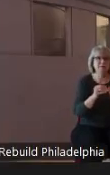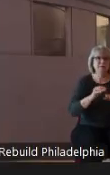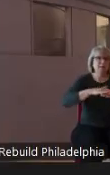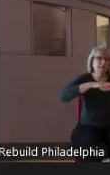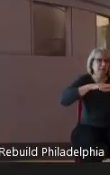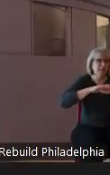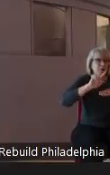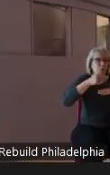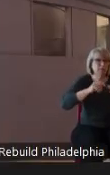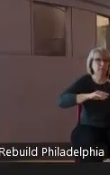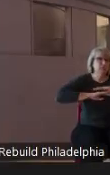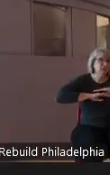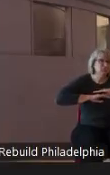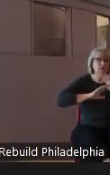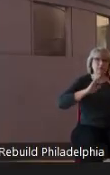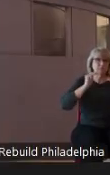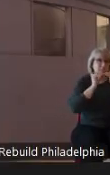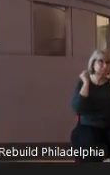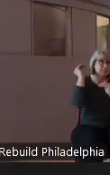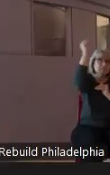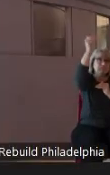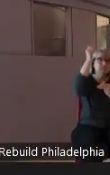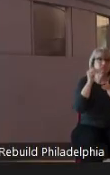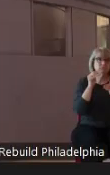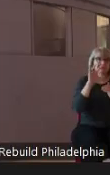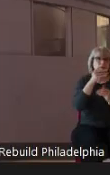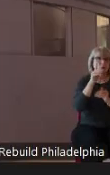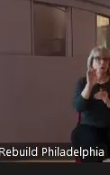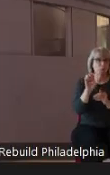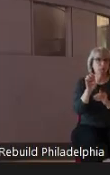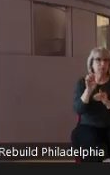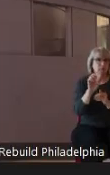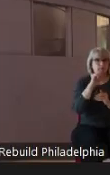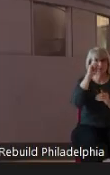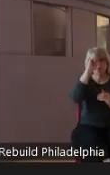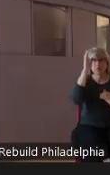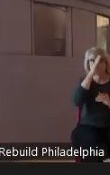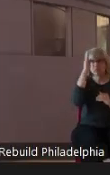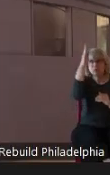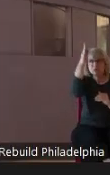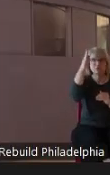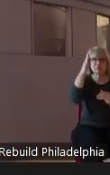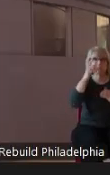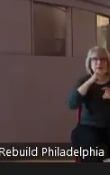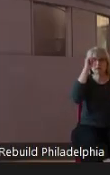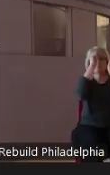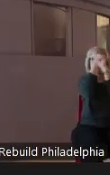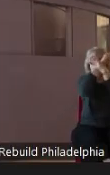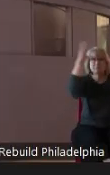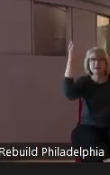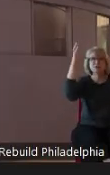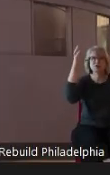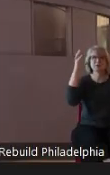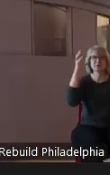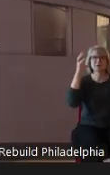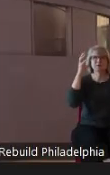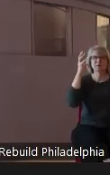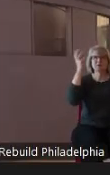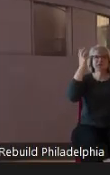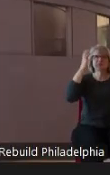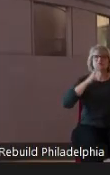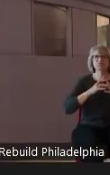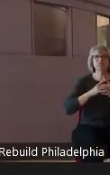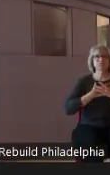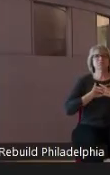us accessibility should look like, and really look to the future and try to imagine what will hopefully be the things that